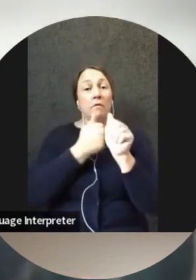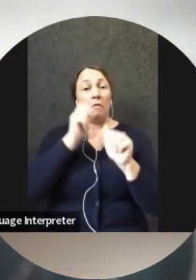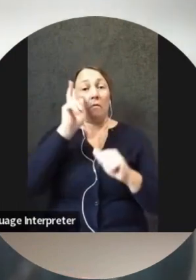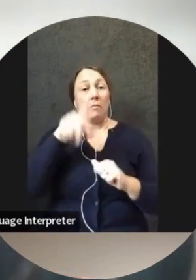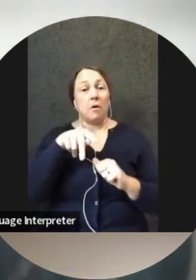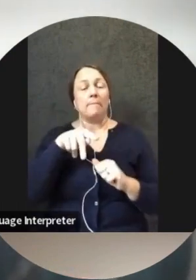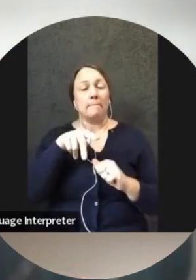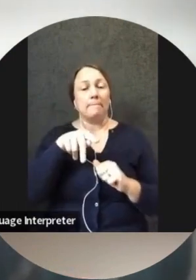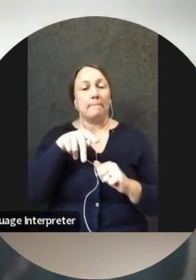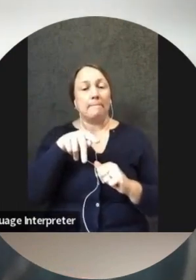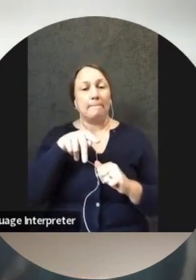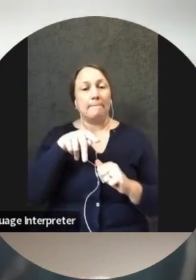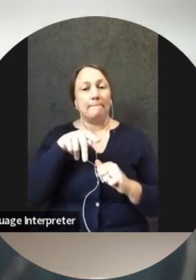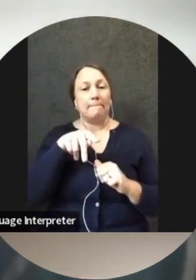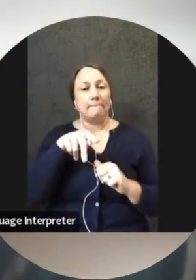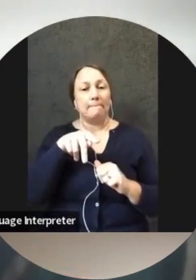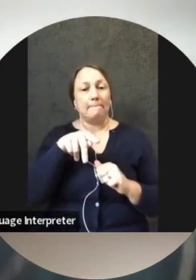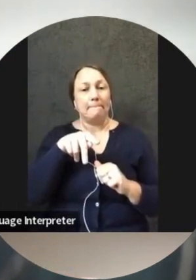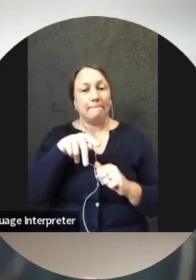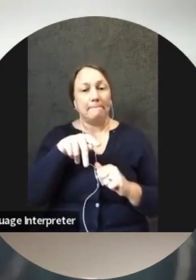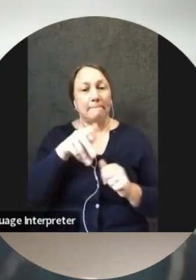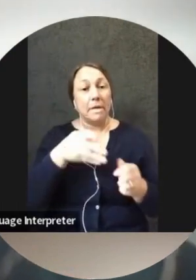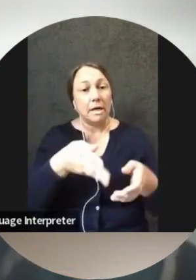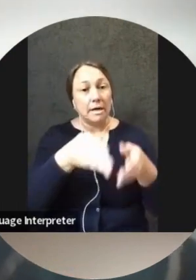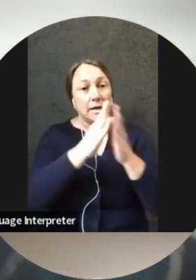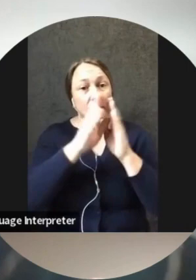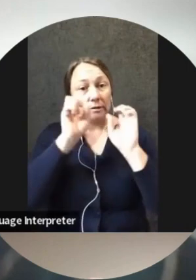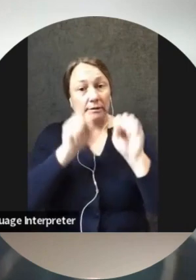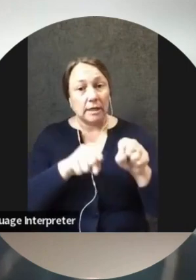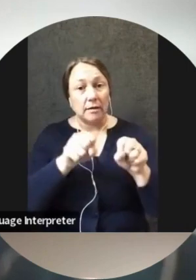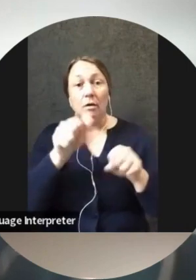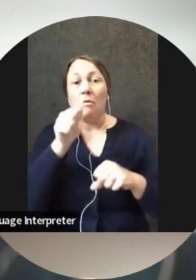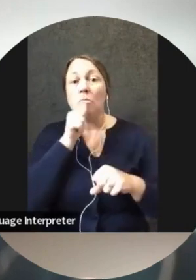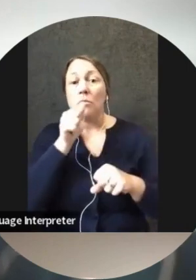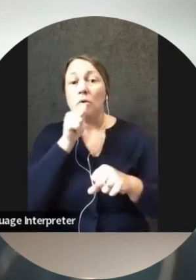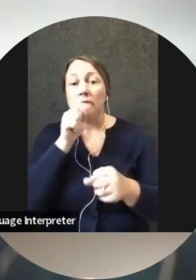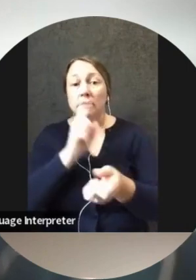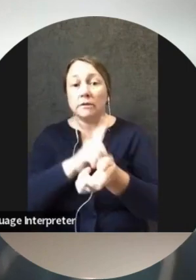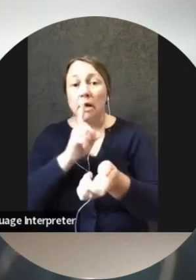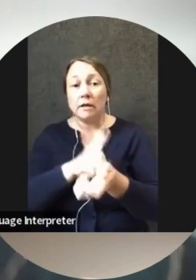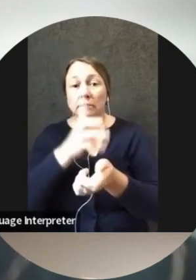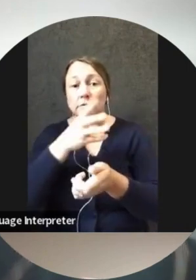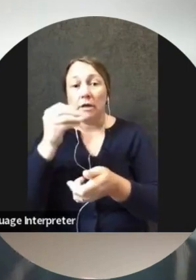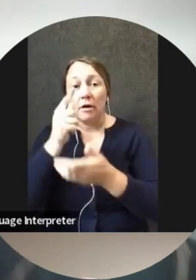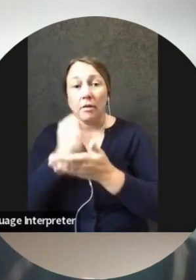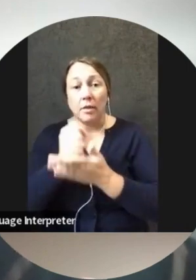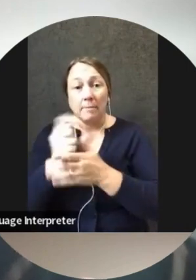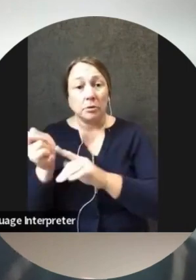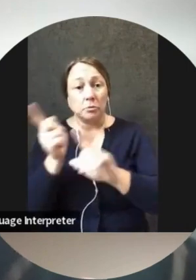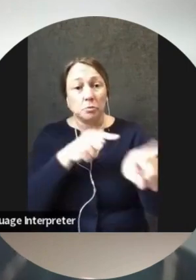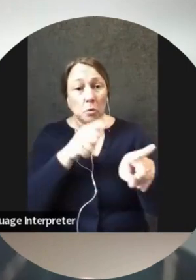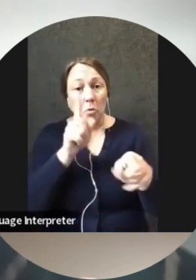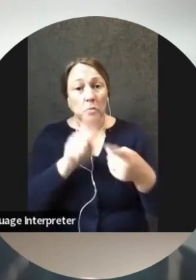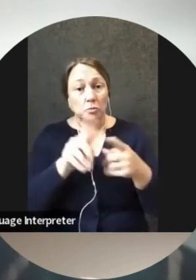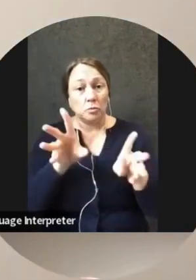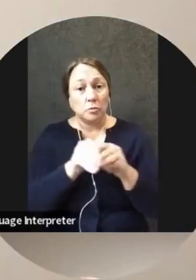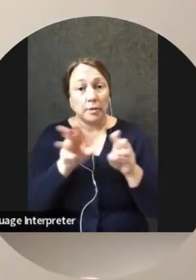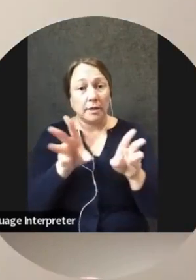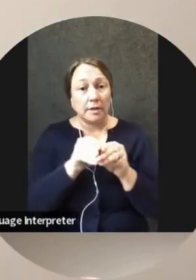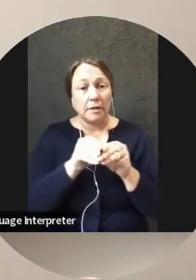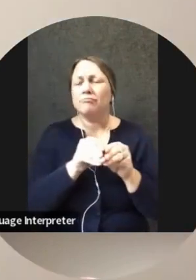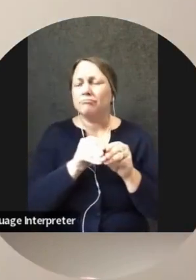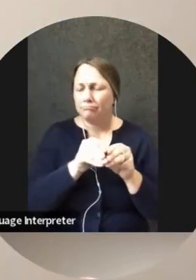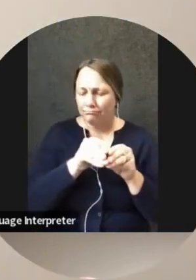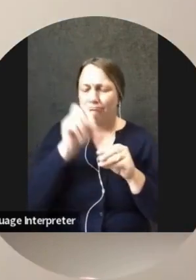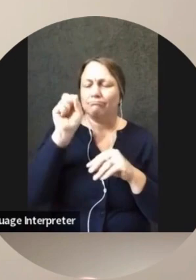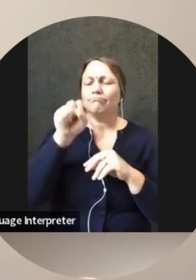answer this, asking, can private doctors and therapists attend the IEP meeting and or the MDR? And anyone